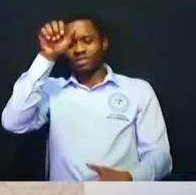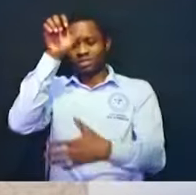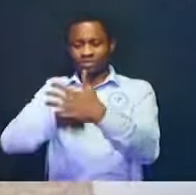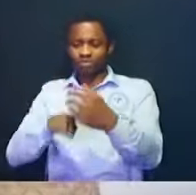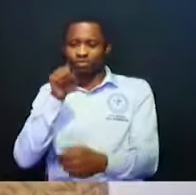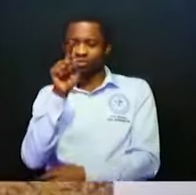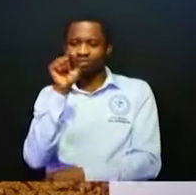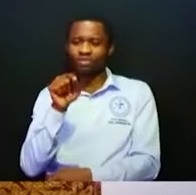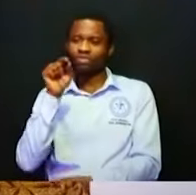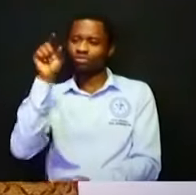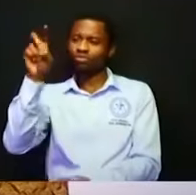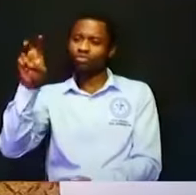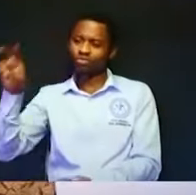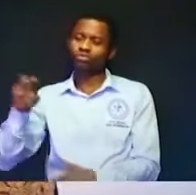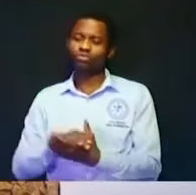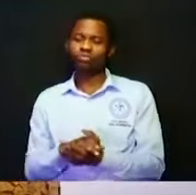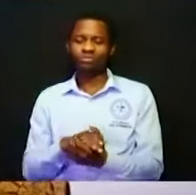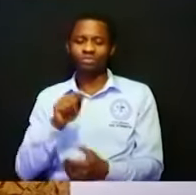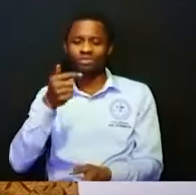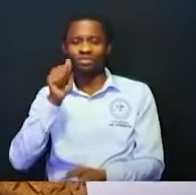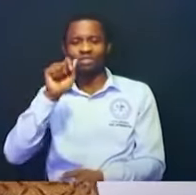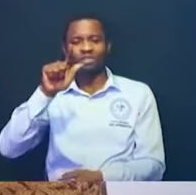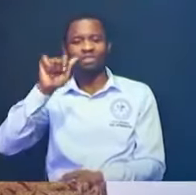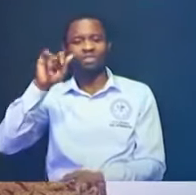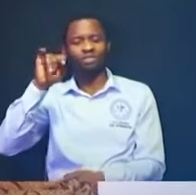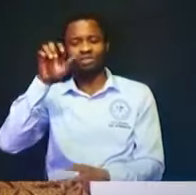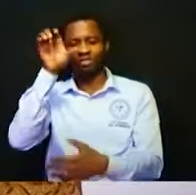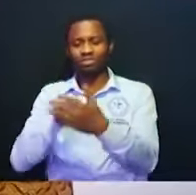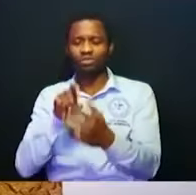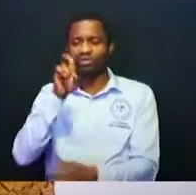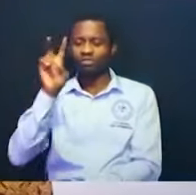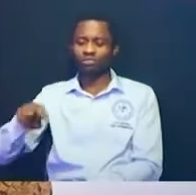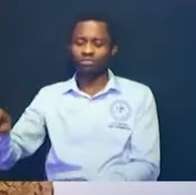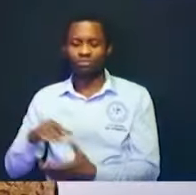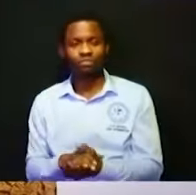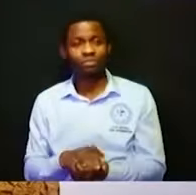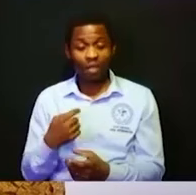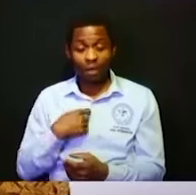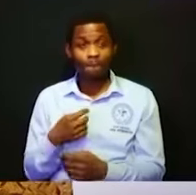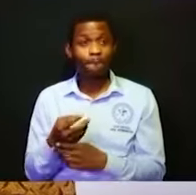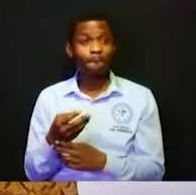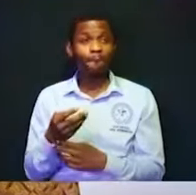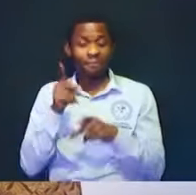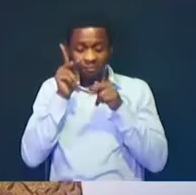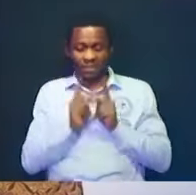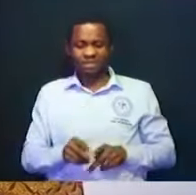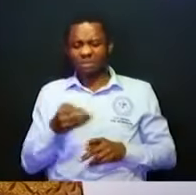kan yimu aduonu mienu no ɛkɔ. Galatians 1:22. I was personally unknown to the churches of